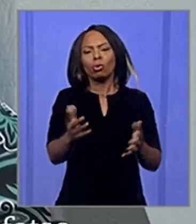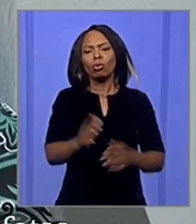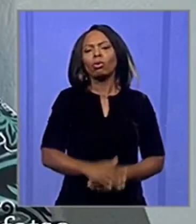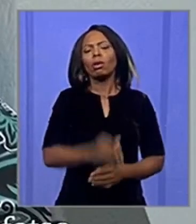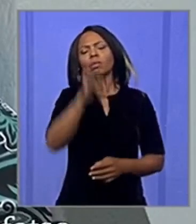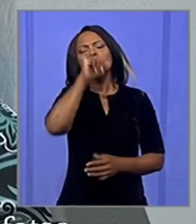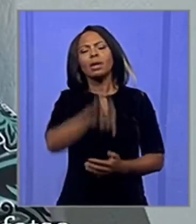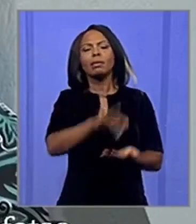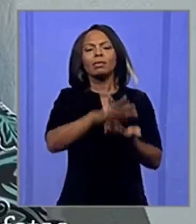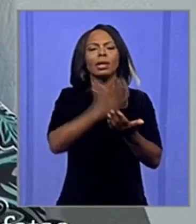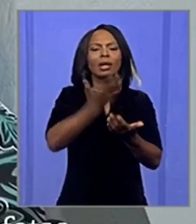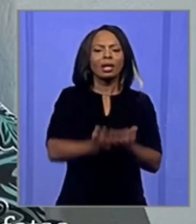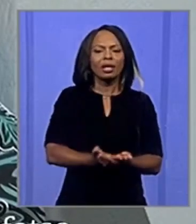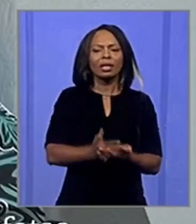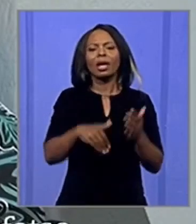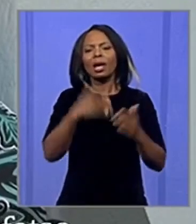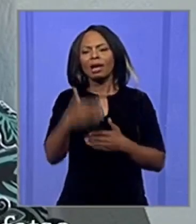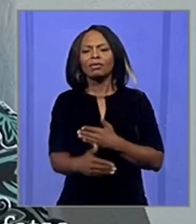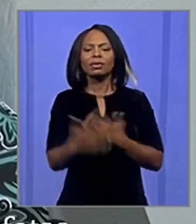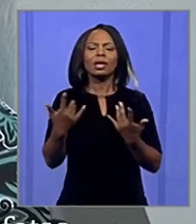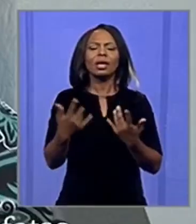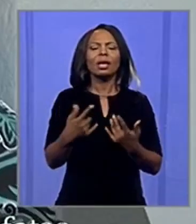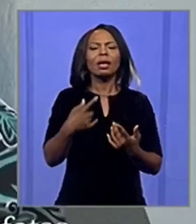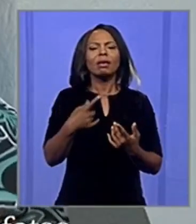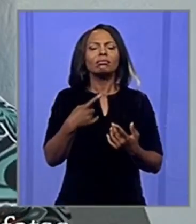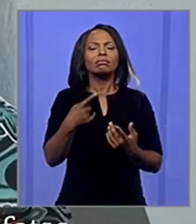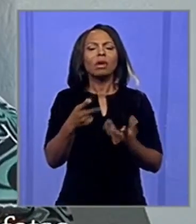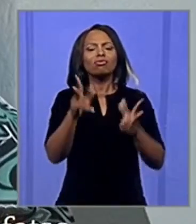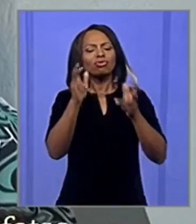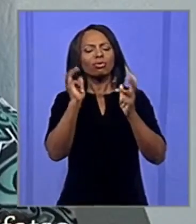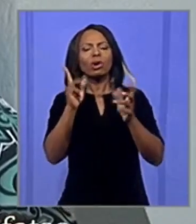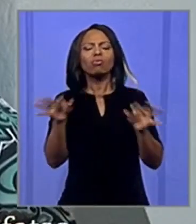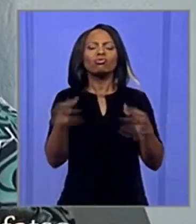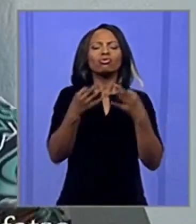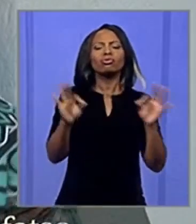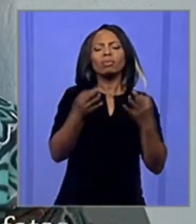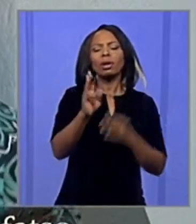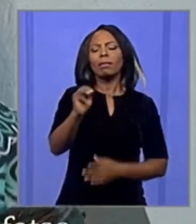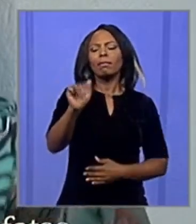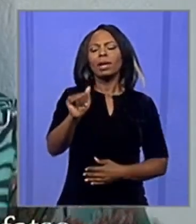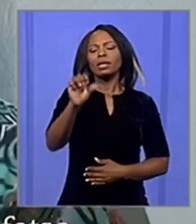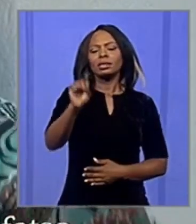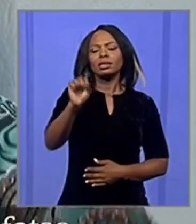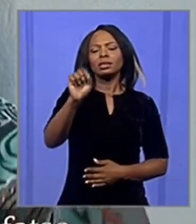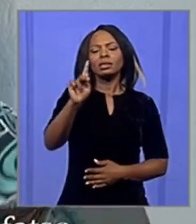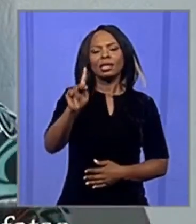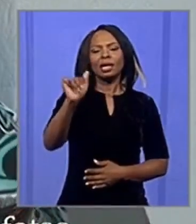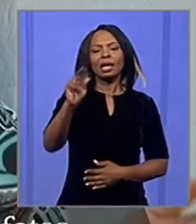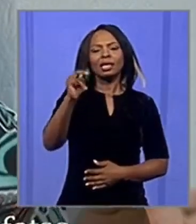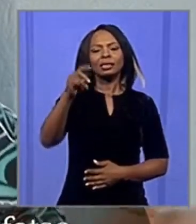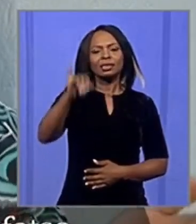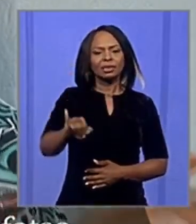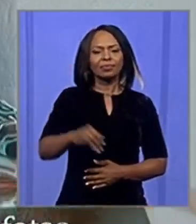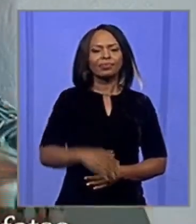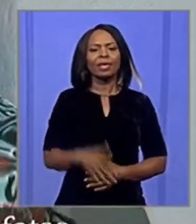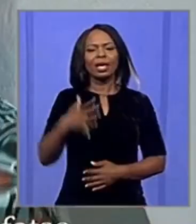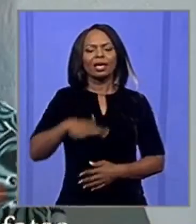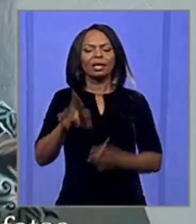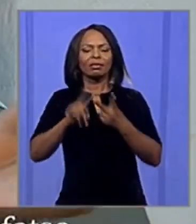part, and then they'll start playing maskand, and then one of them, the chubby one, he